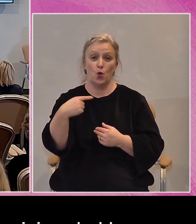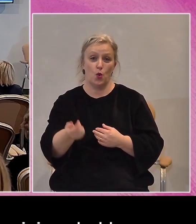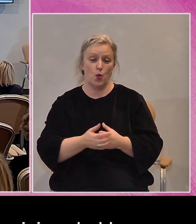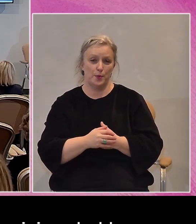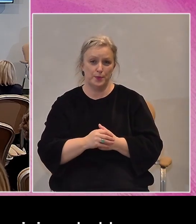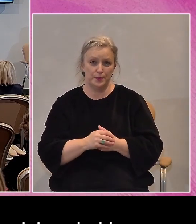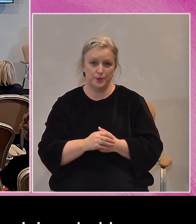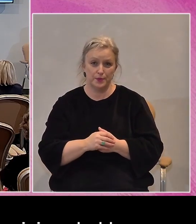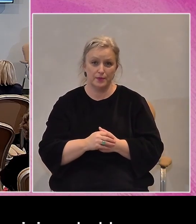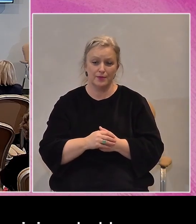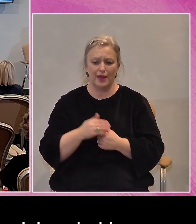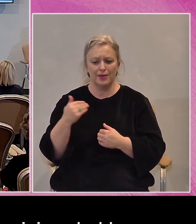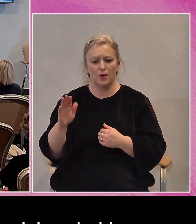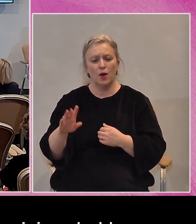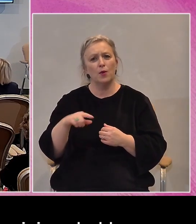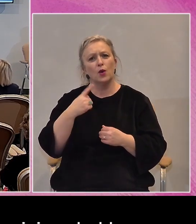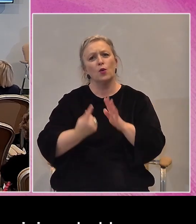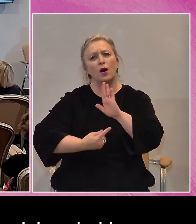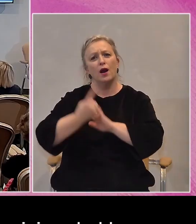So, Franka's story.